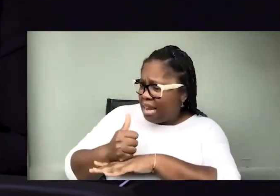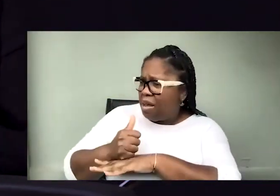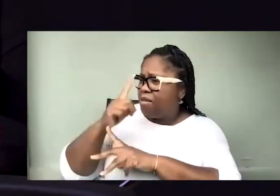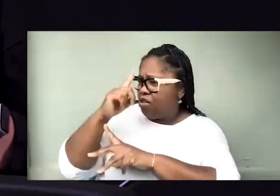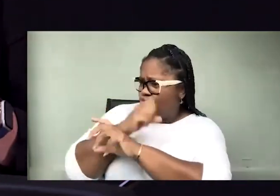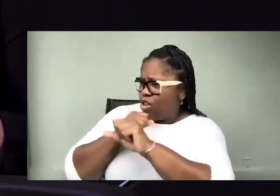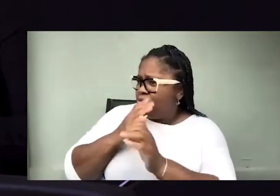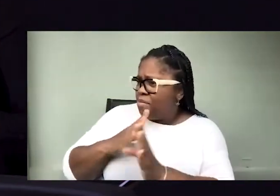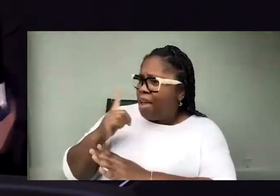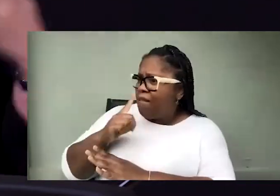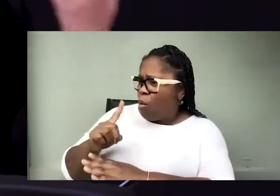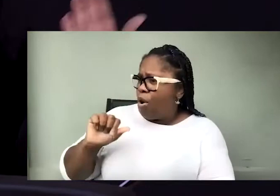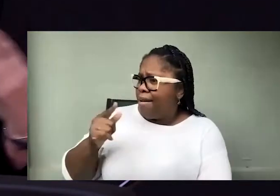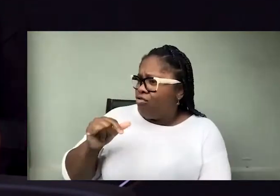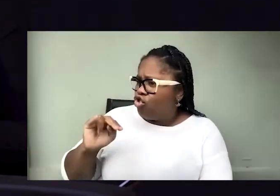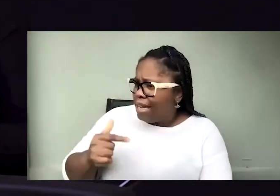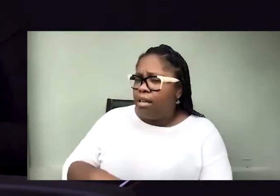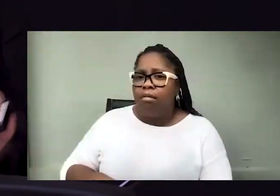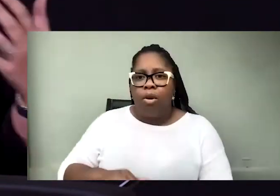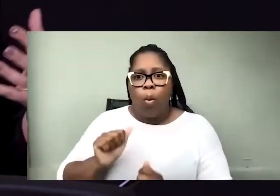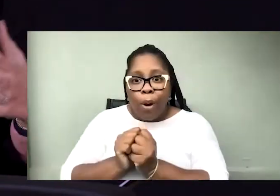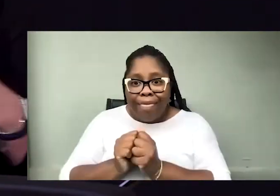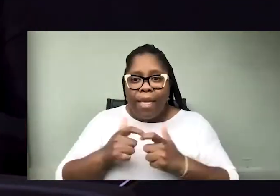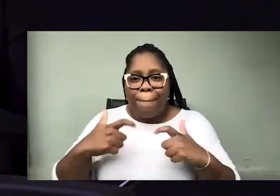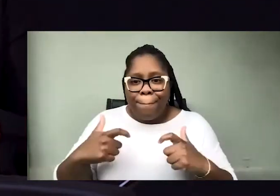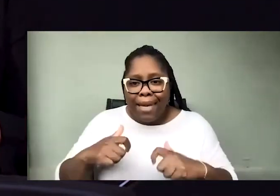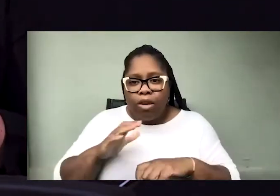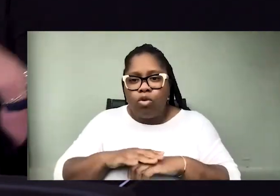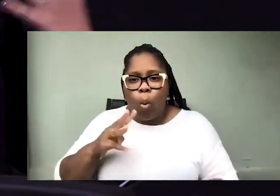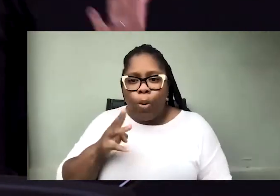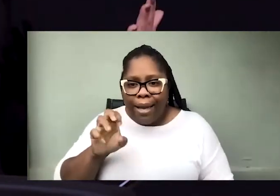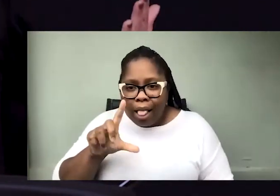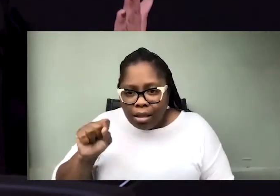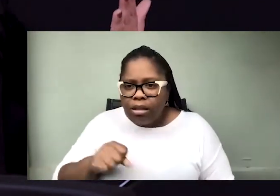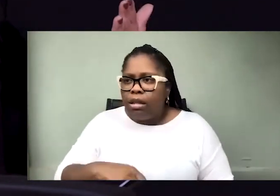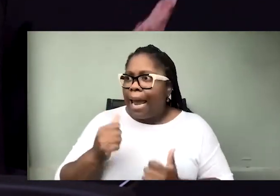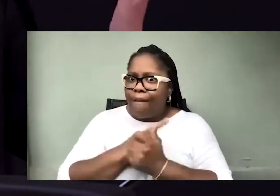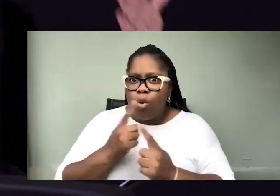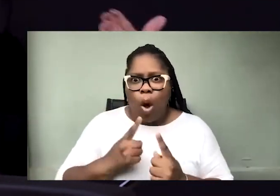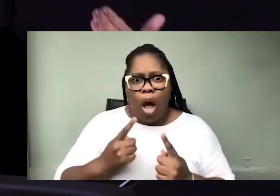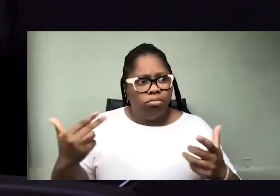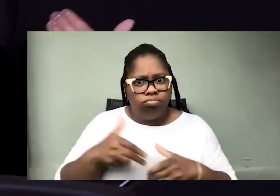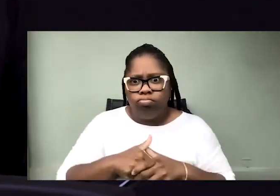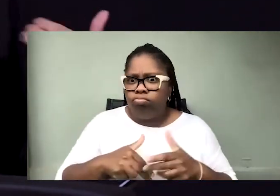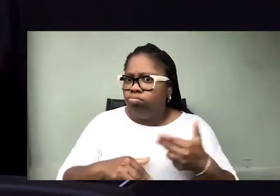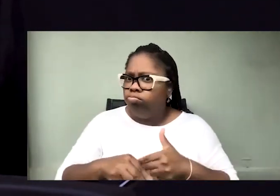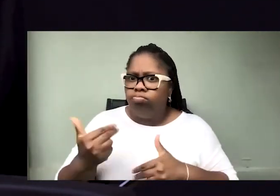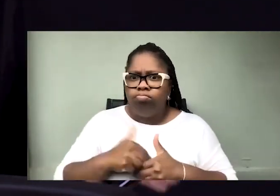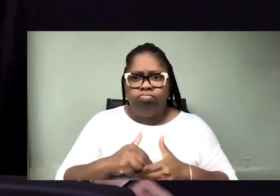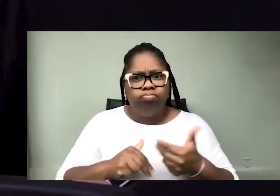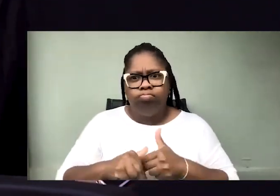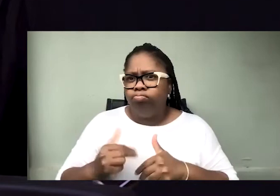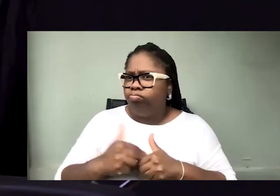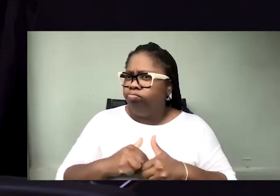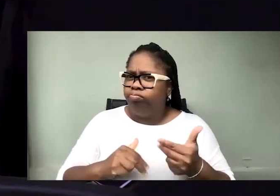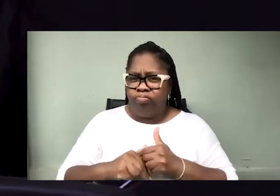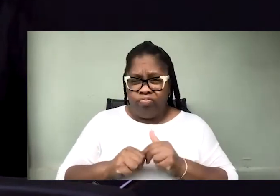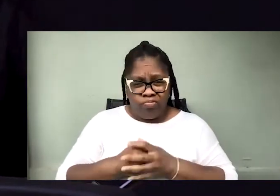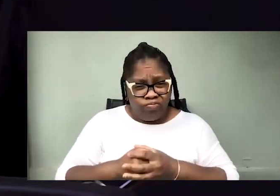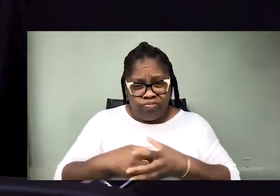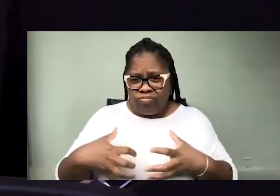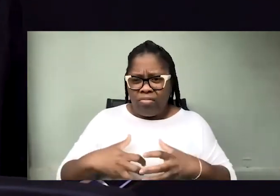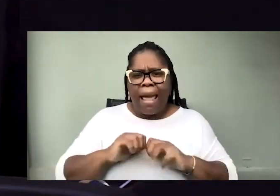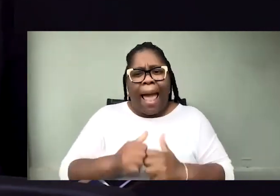Meals on Wheels and Holly Hegler and all these different folks came to the table and said, let's do it. how do we put together our own strategic plan